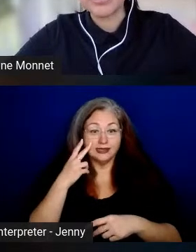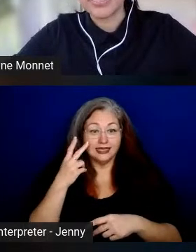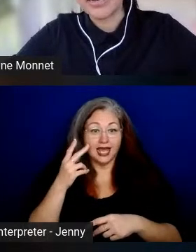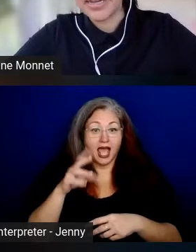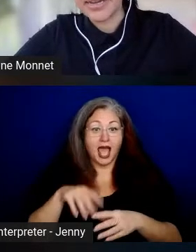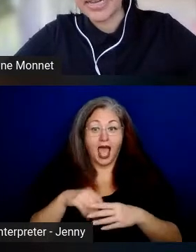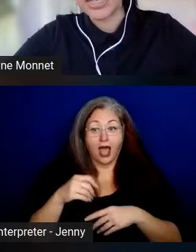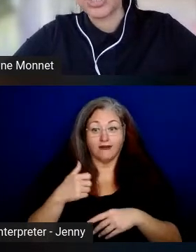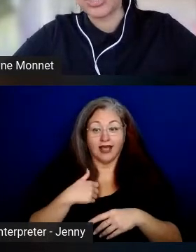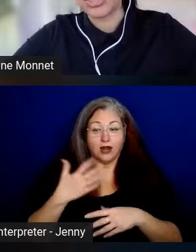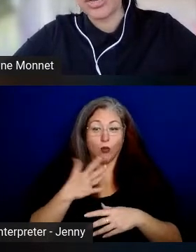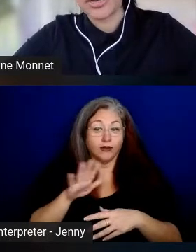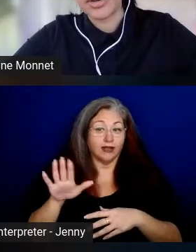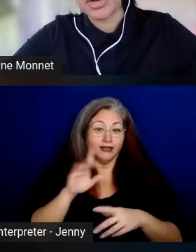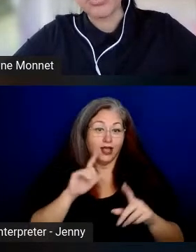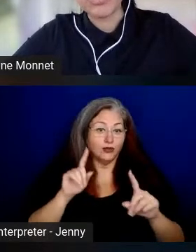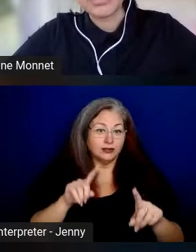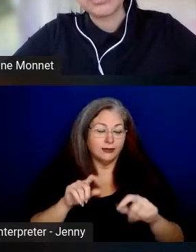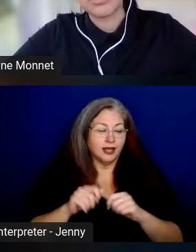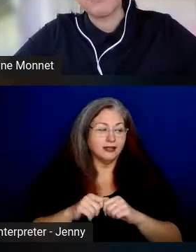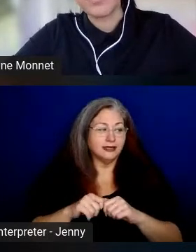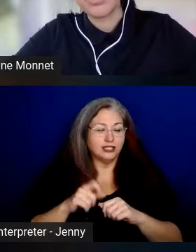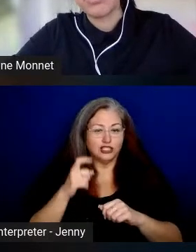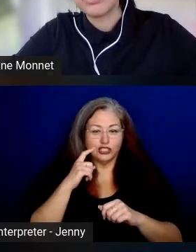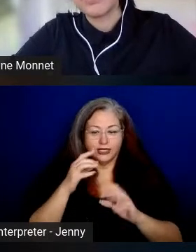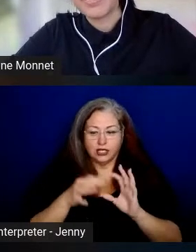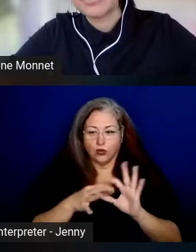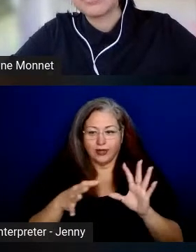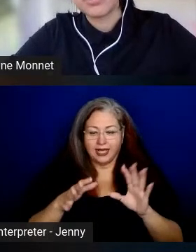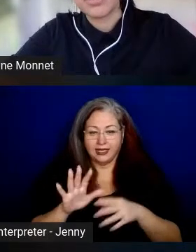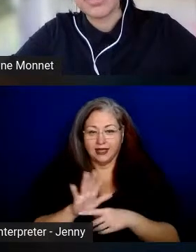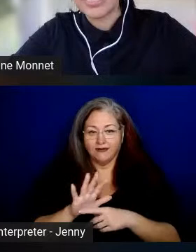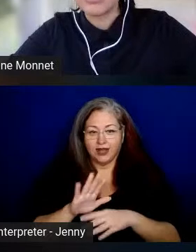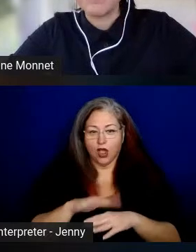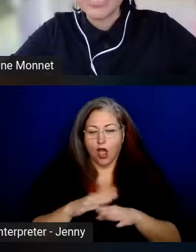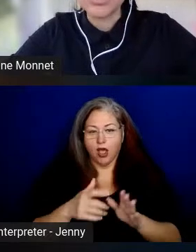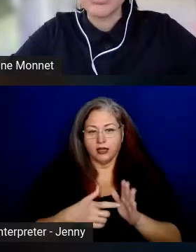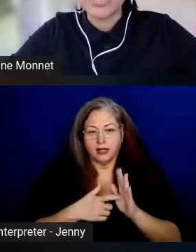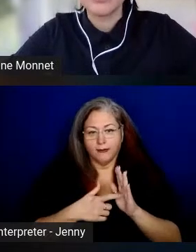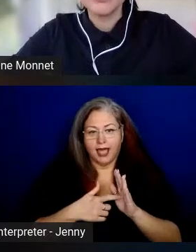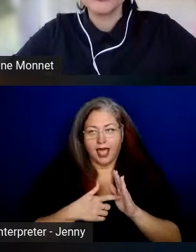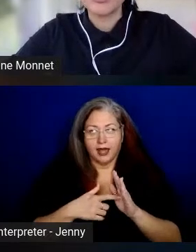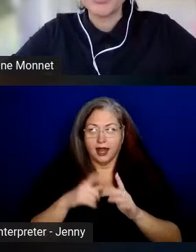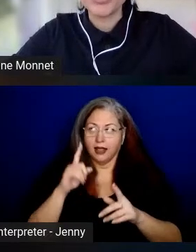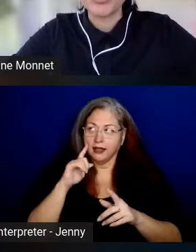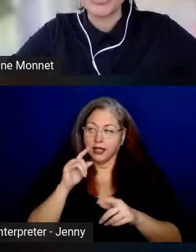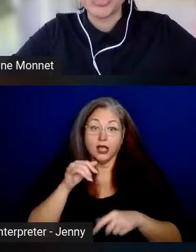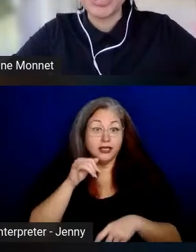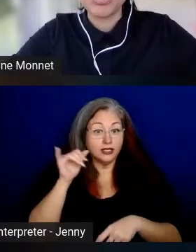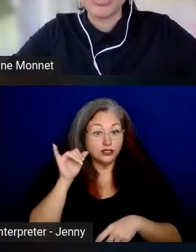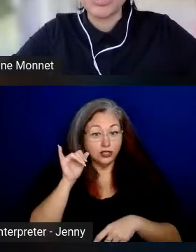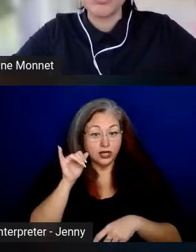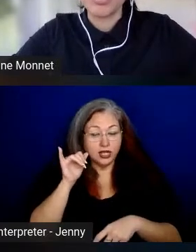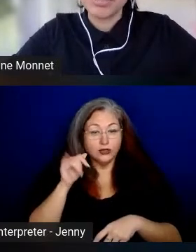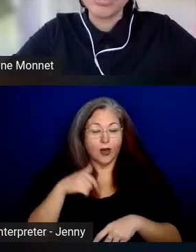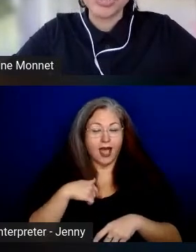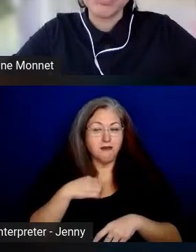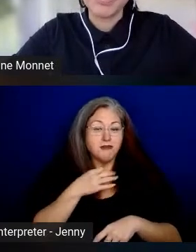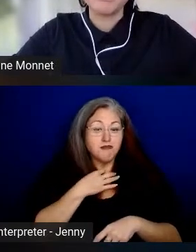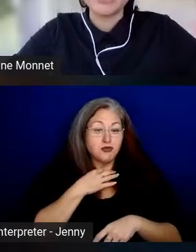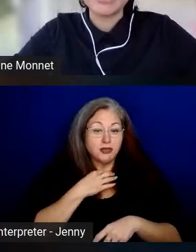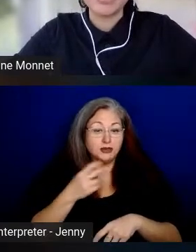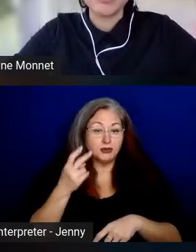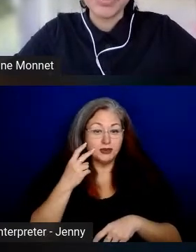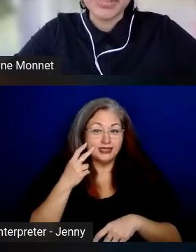of Canada. It just got released on video on demand as of yesterday. So I'm also intrigued to see what a